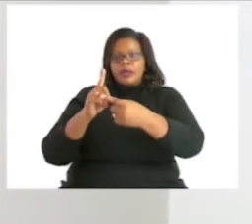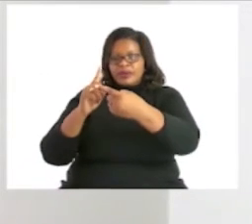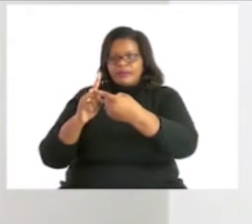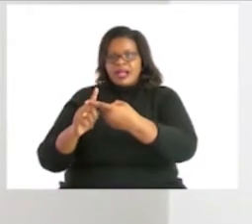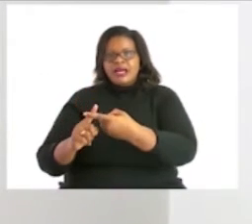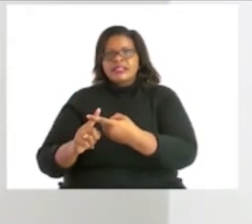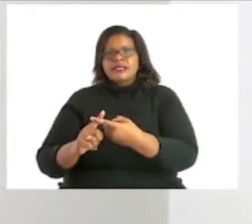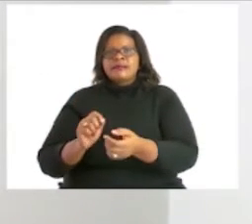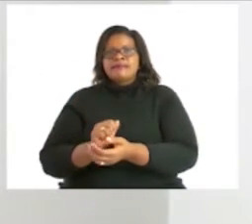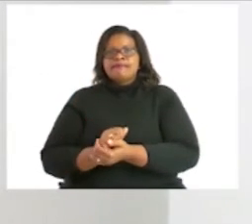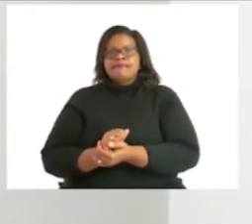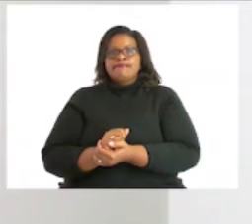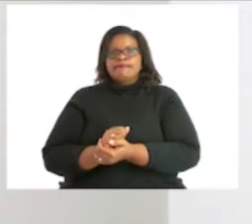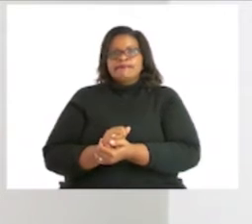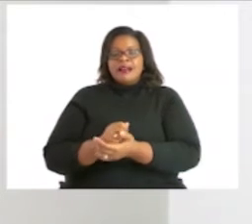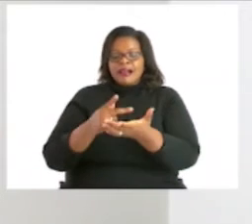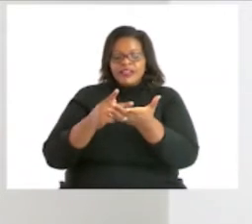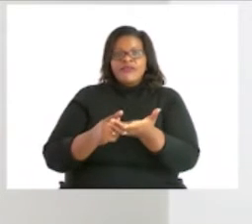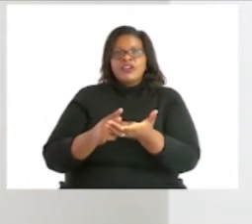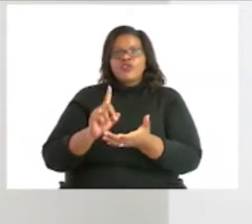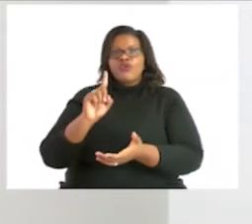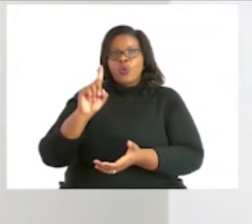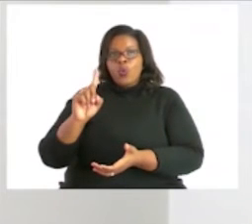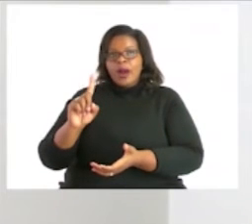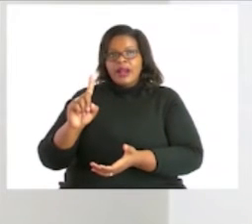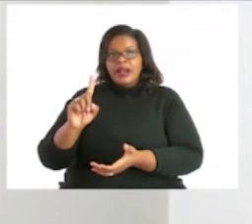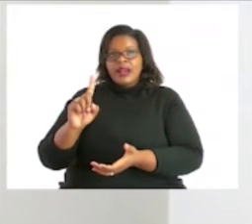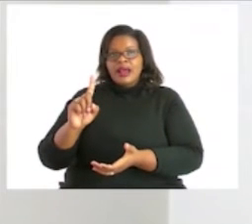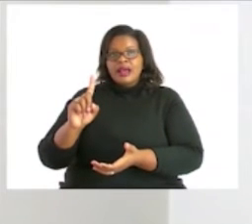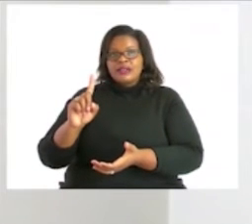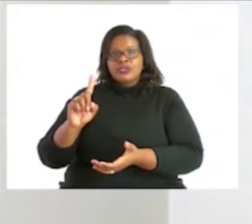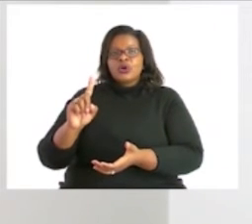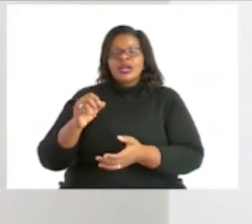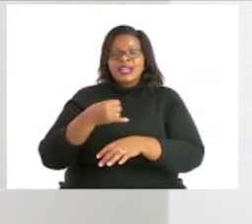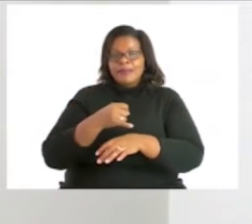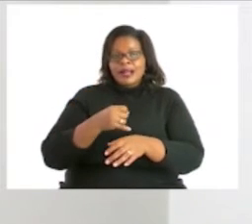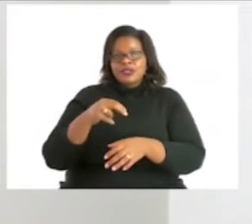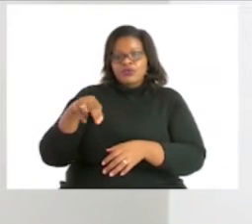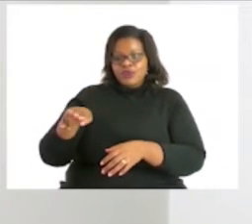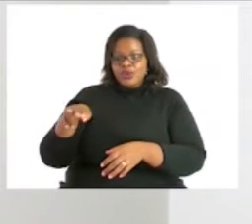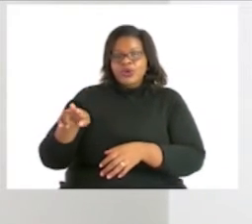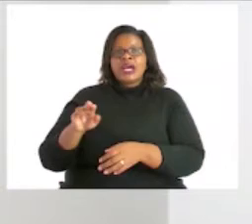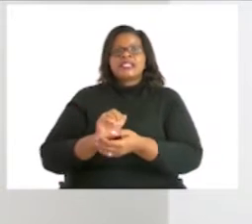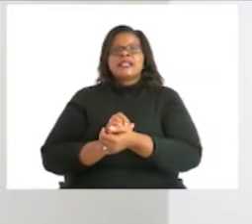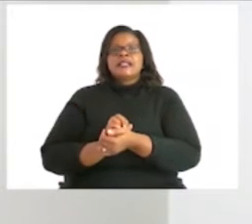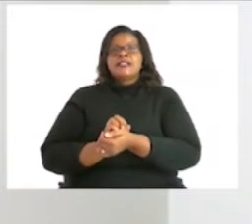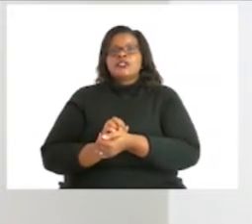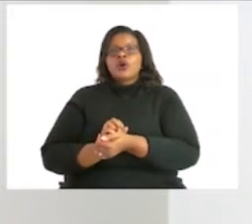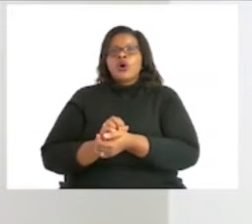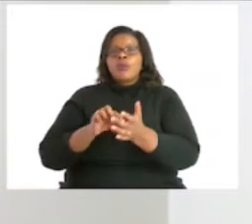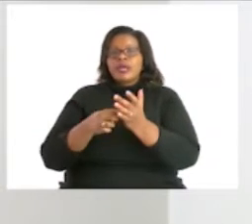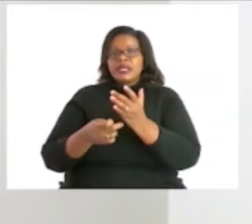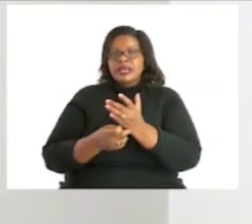Plus the value of the 1. The 1 is a place of the units, and that gives it a value